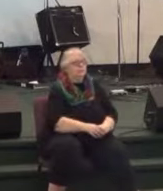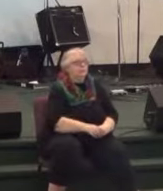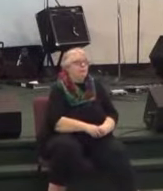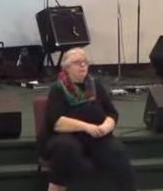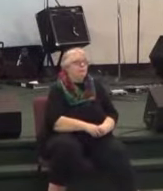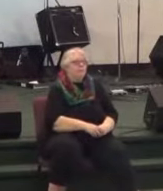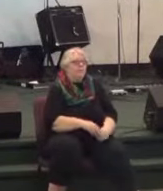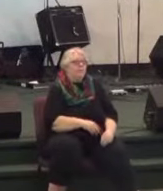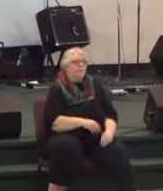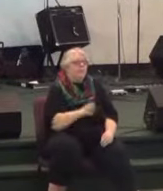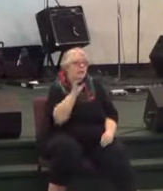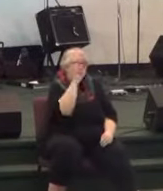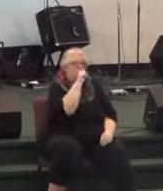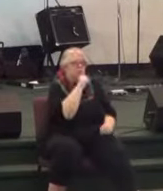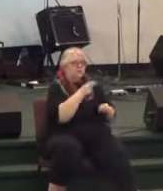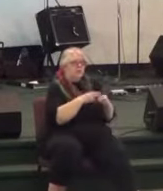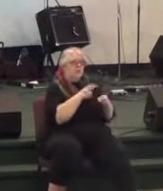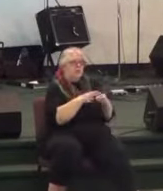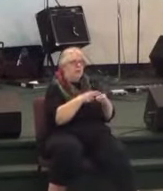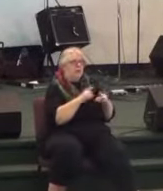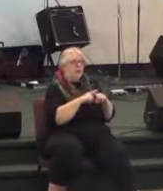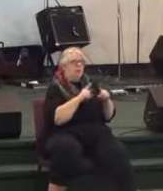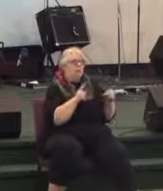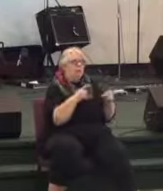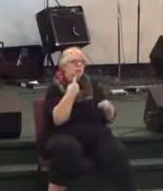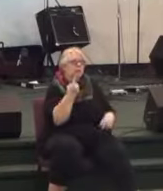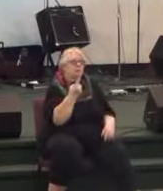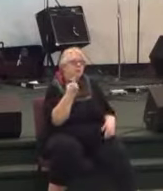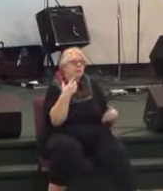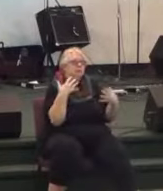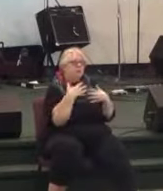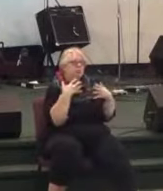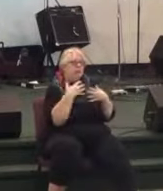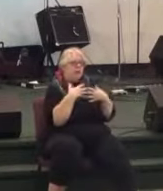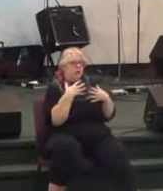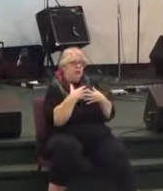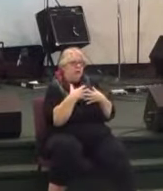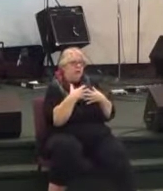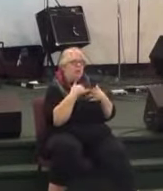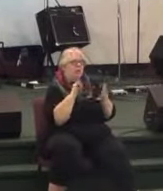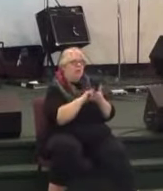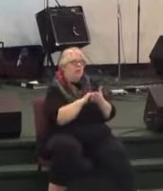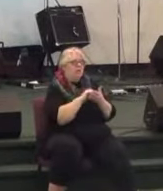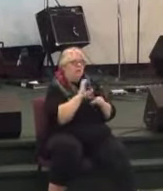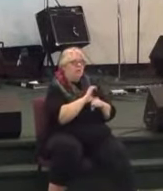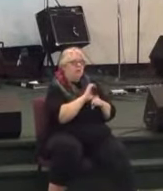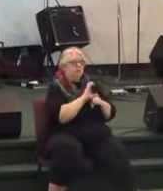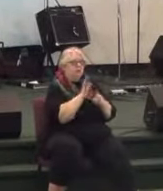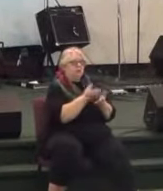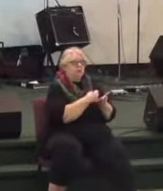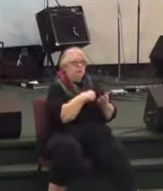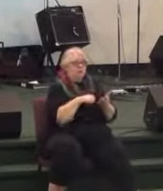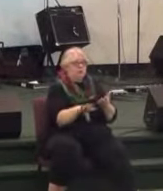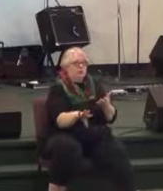and proclaiming the gospel is going to do away with their positions, their authority, their power. And the only way